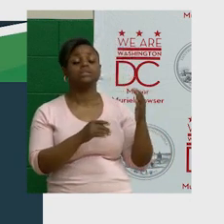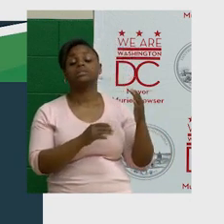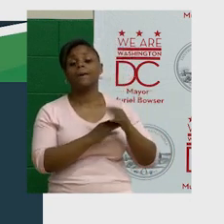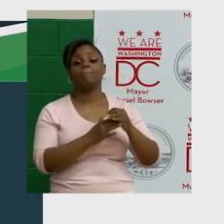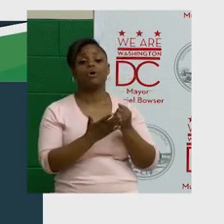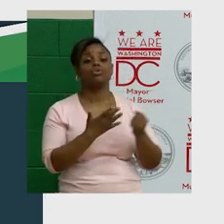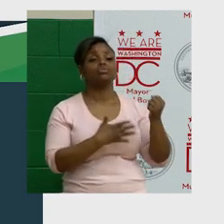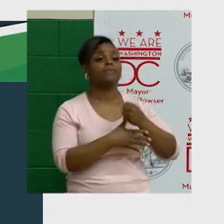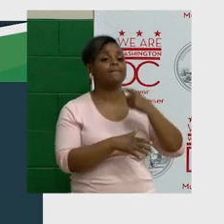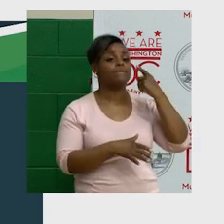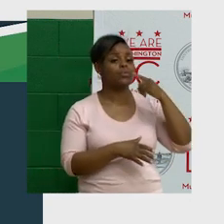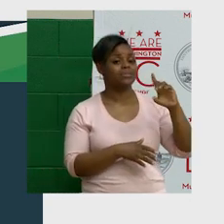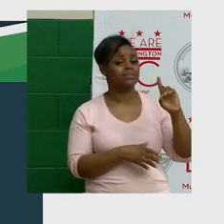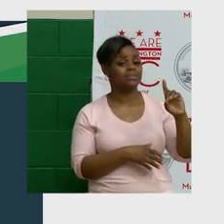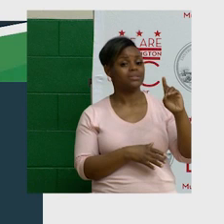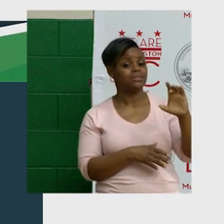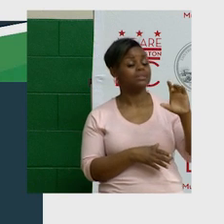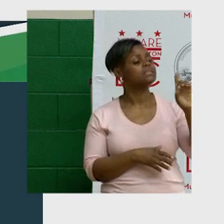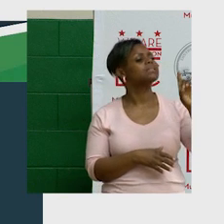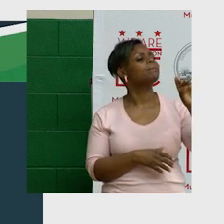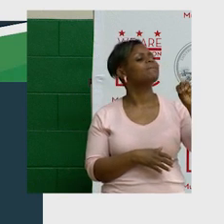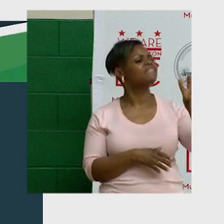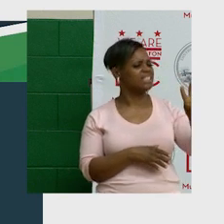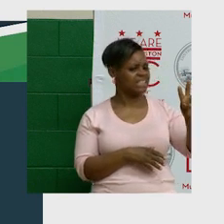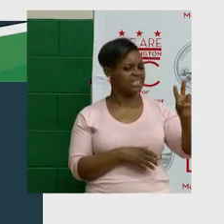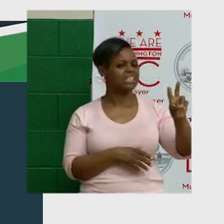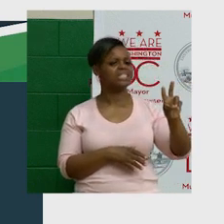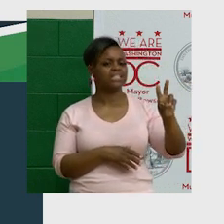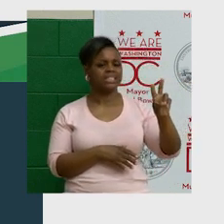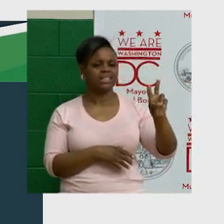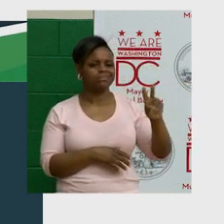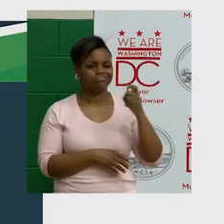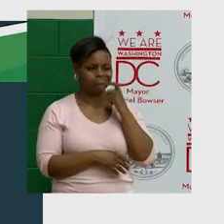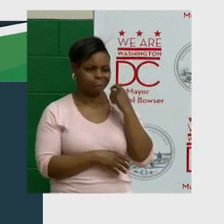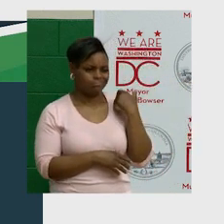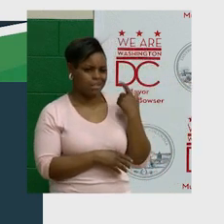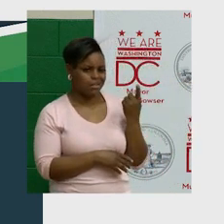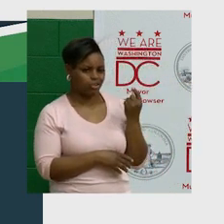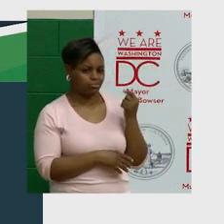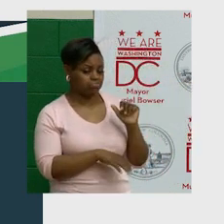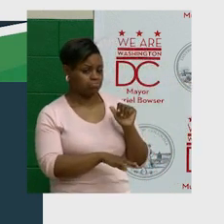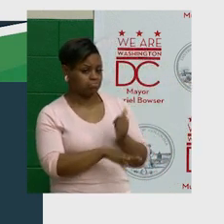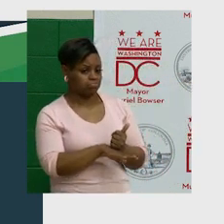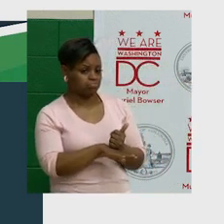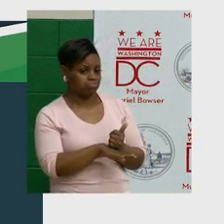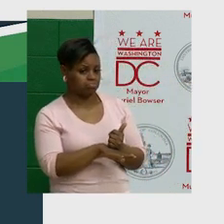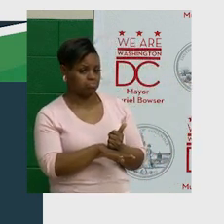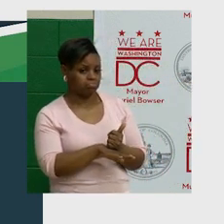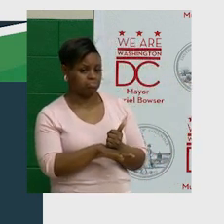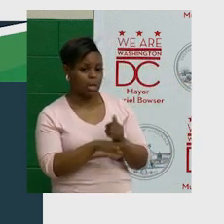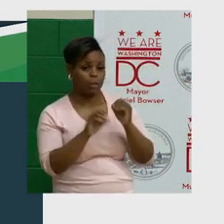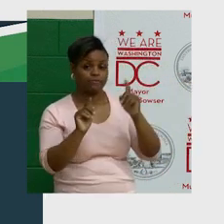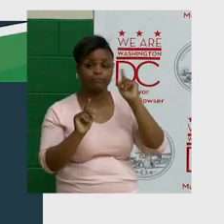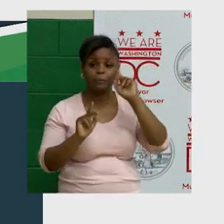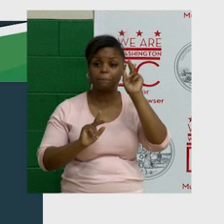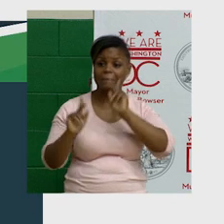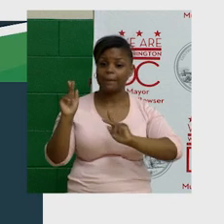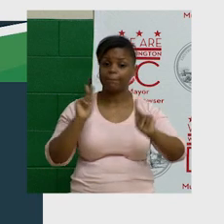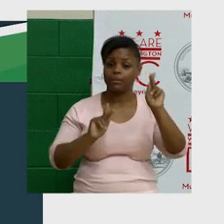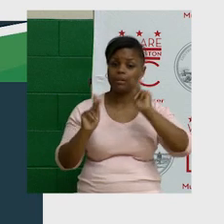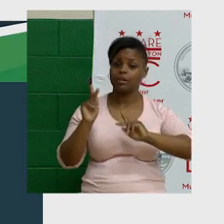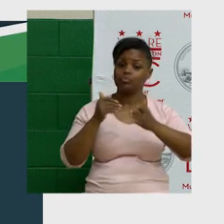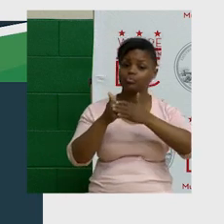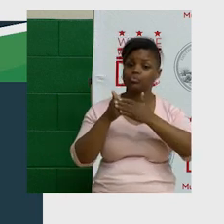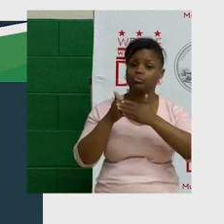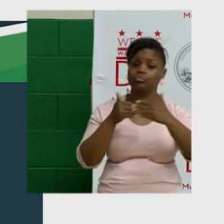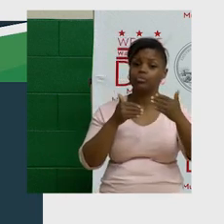our Department of Motor Vehicles. In fact, they've just this past year put in place the opportunity for folks when they go forward